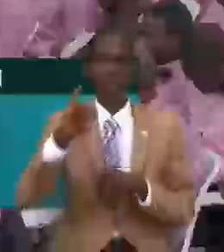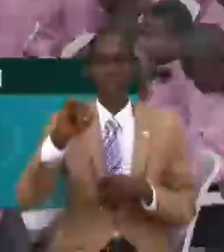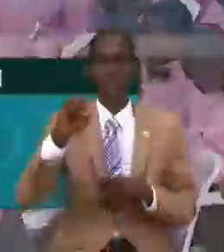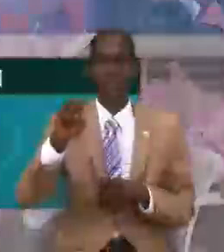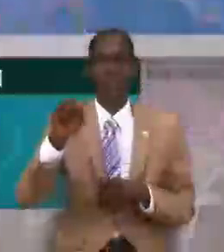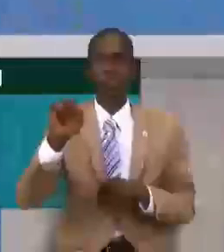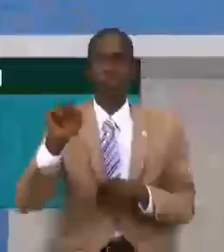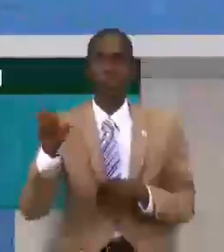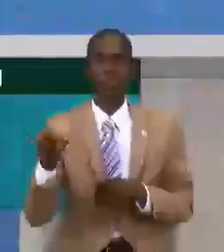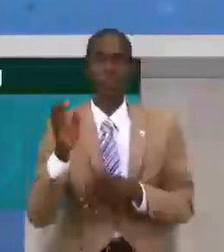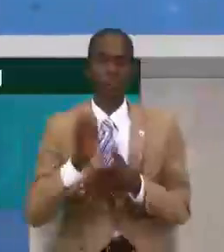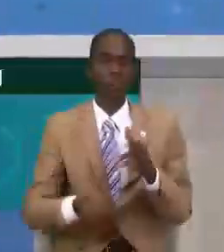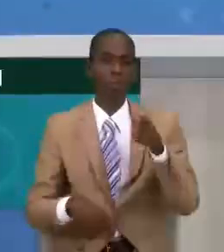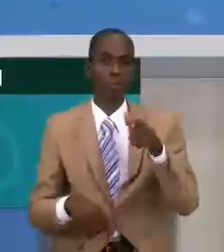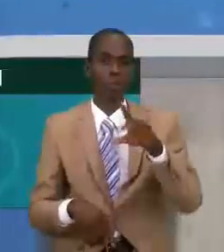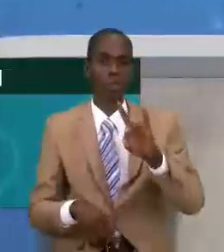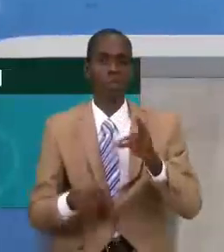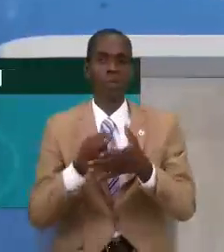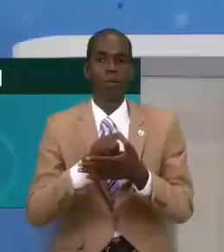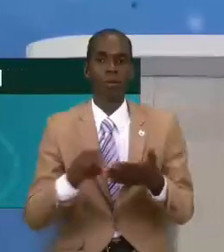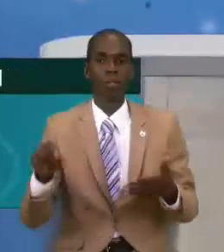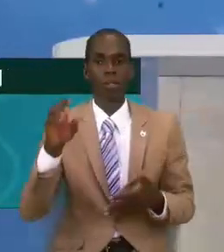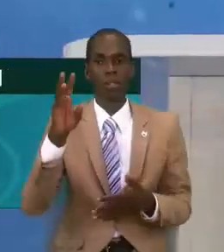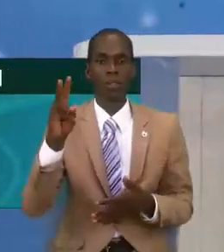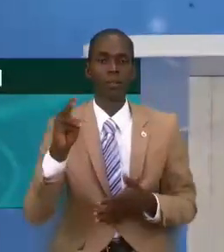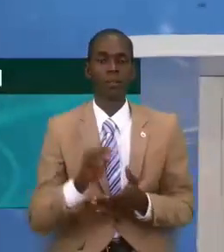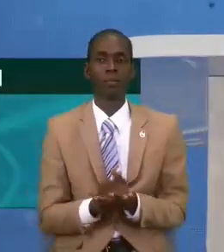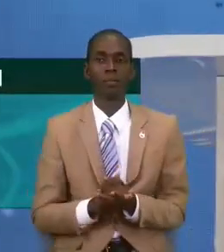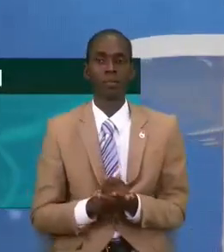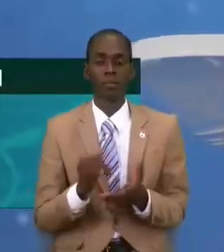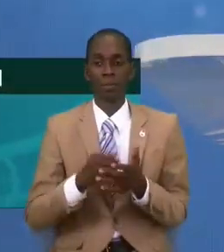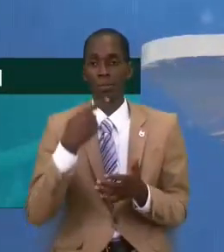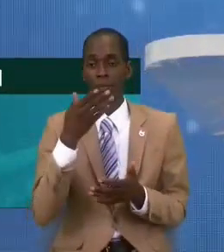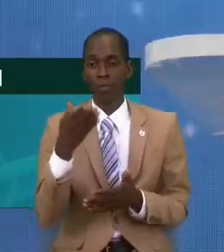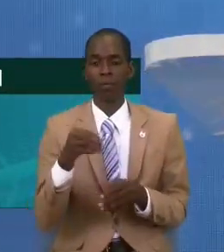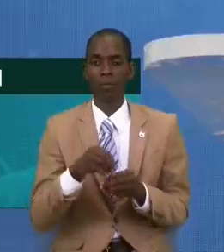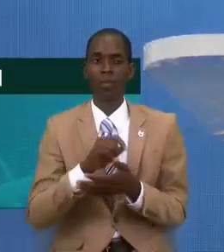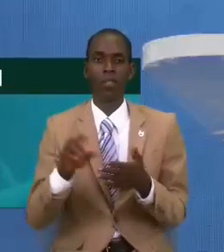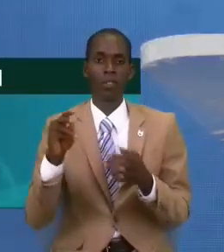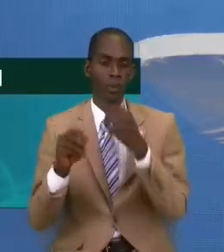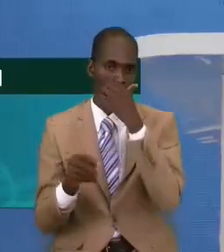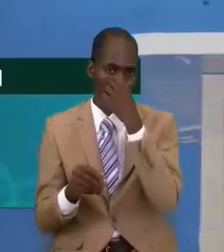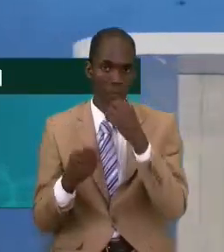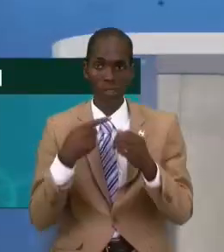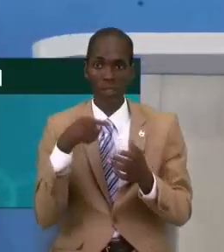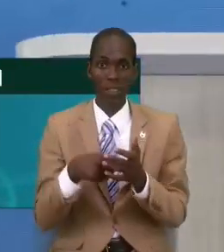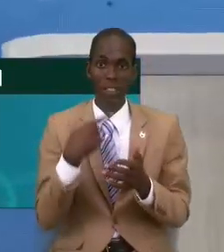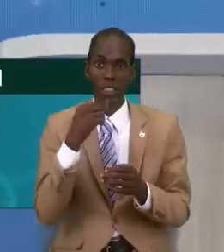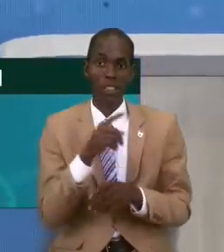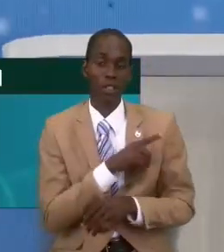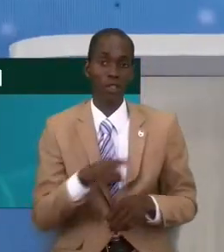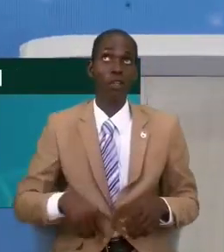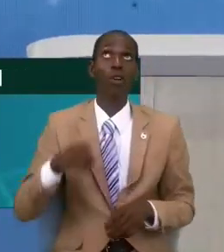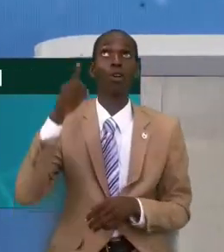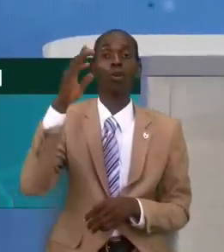16. It says in verse 16, therefore thus says the Lord God, behold, I lay in Zion